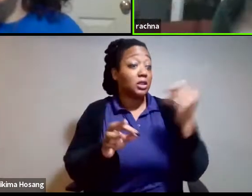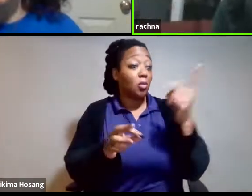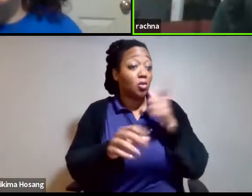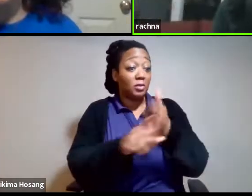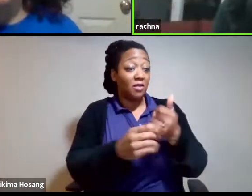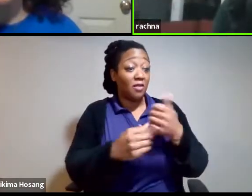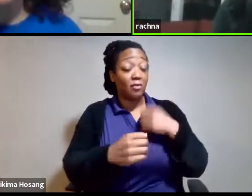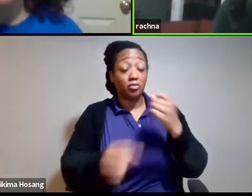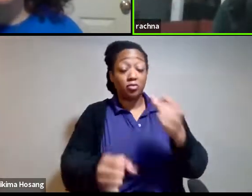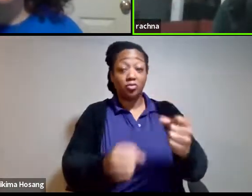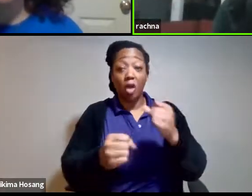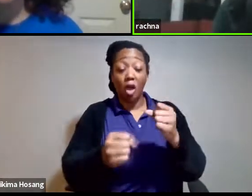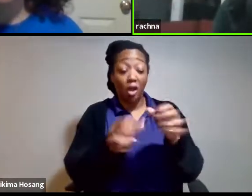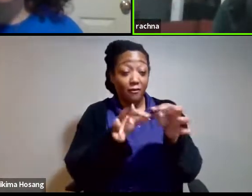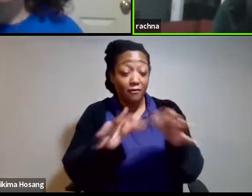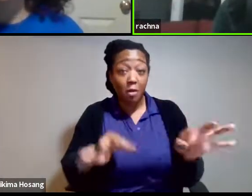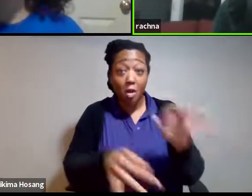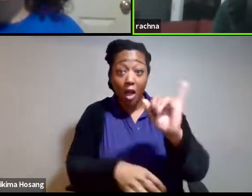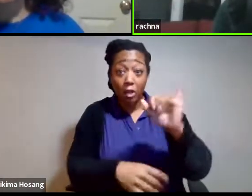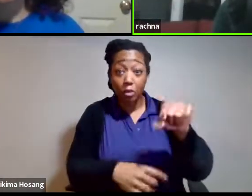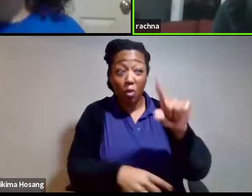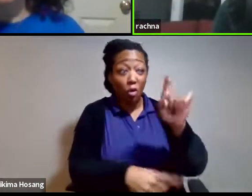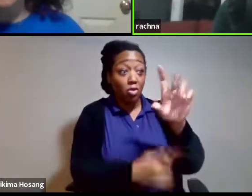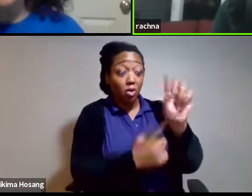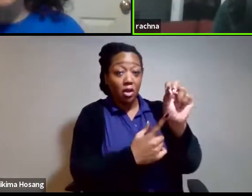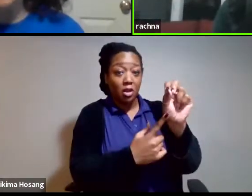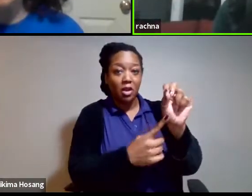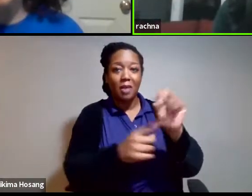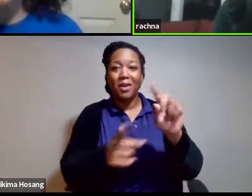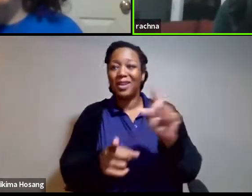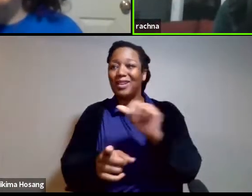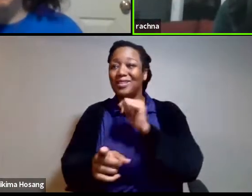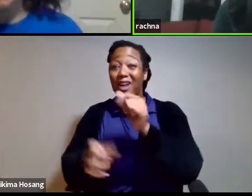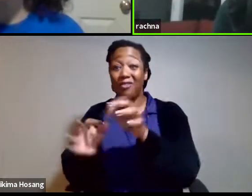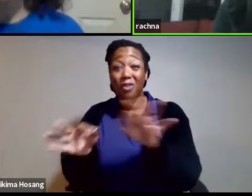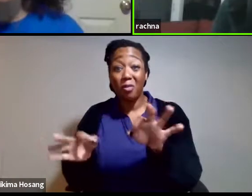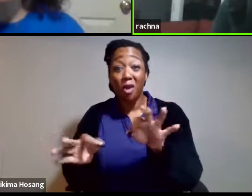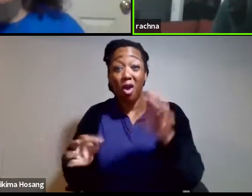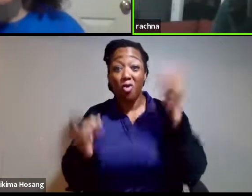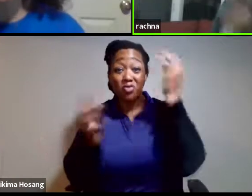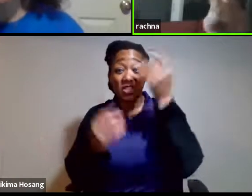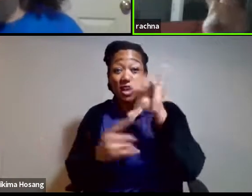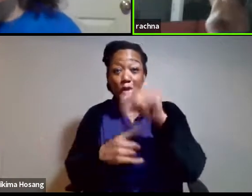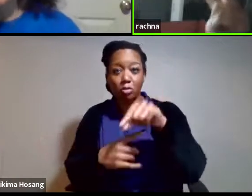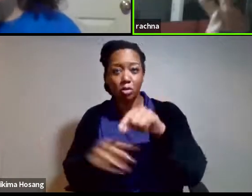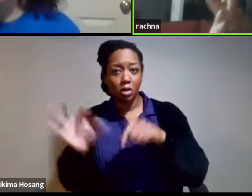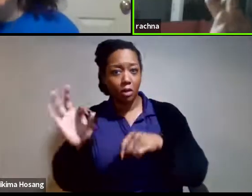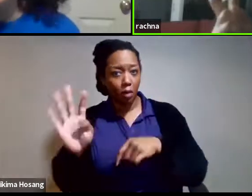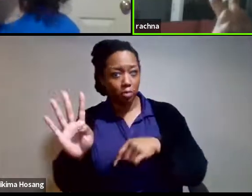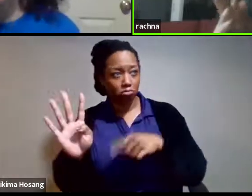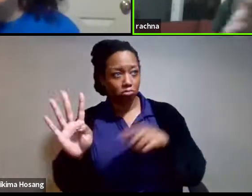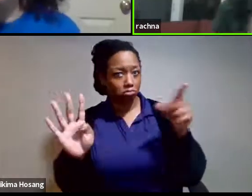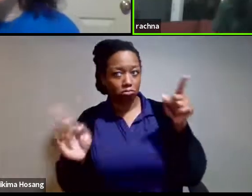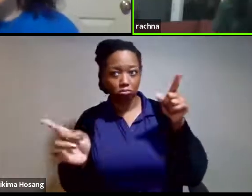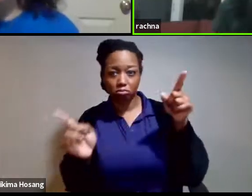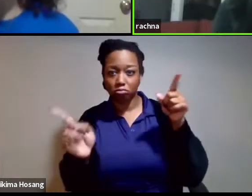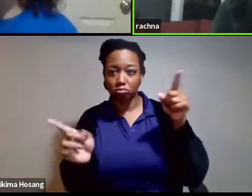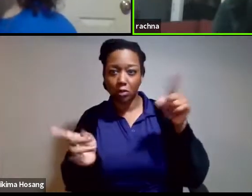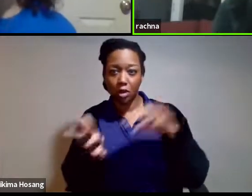but their nonverbal reasoning IQ might be 94. So what does that mean? What is their IQ?